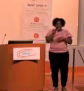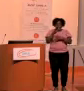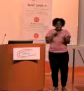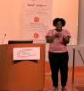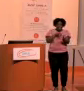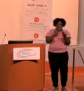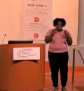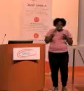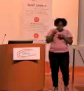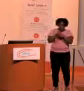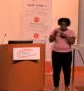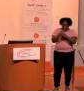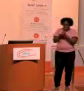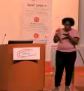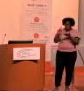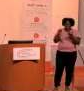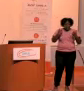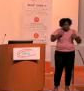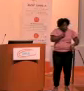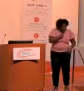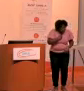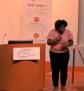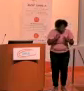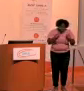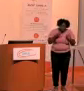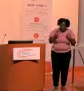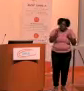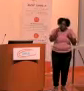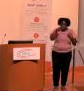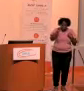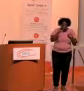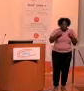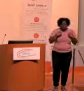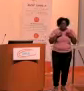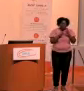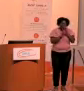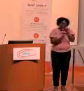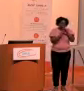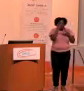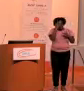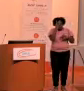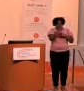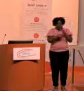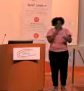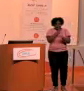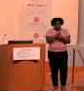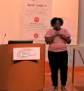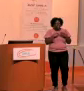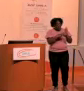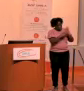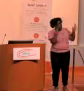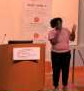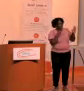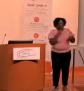week. I'm also a lupus patient and have had symptoms for 3 years and had a diagnosis about 18 months ago.